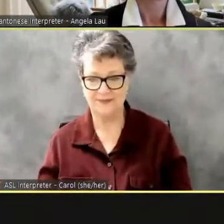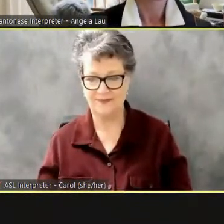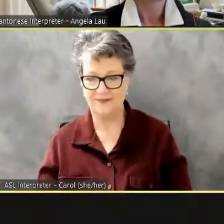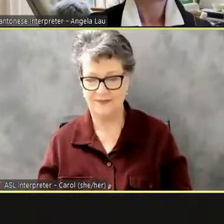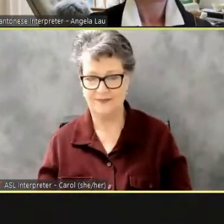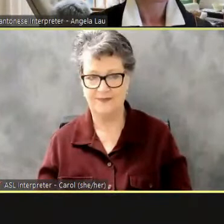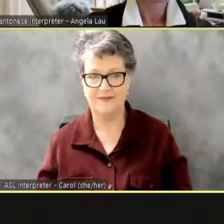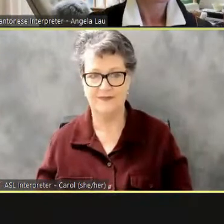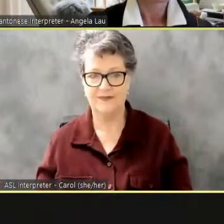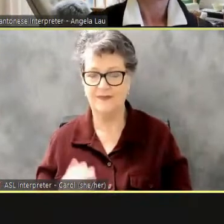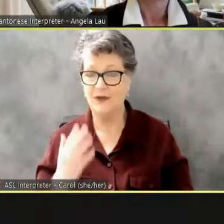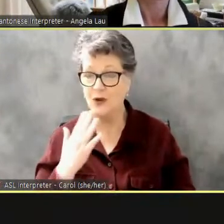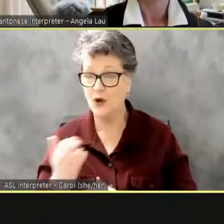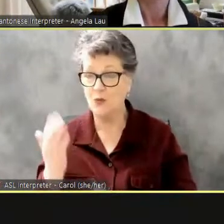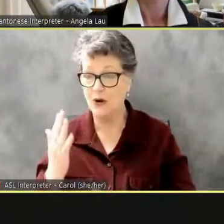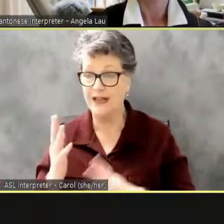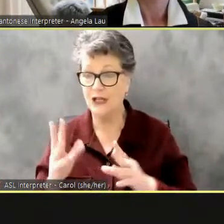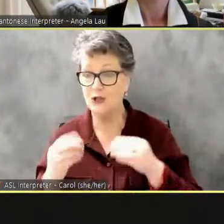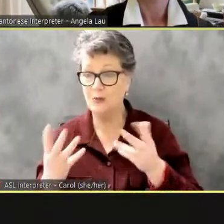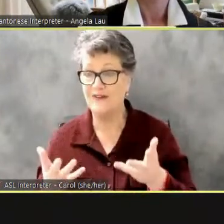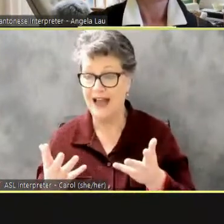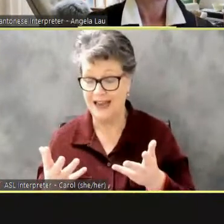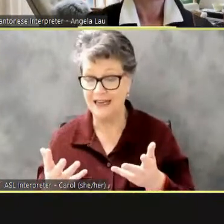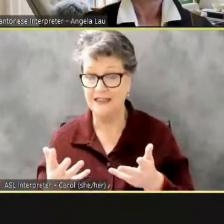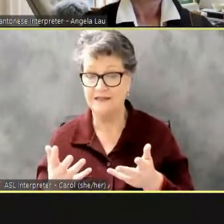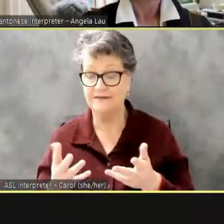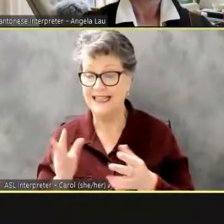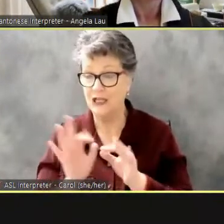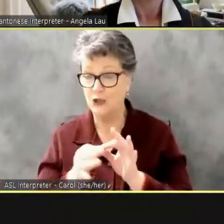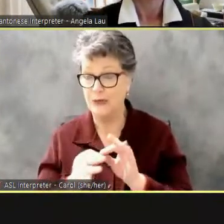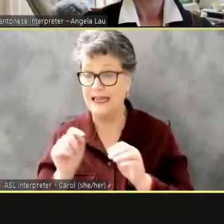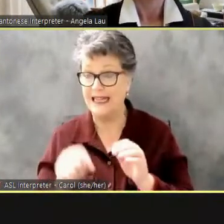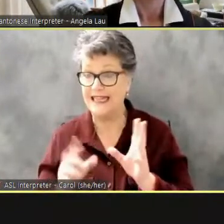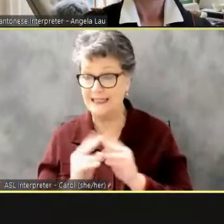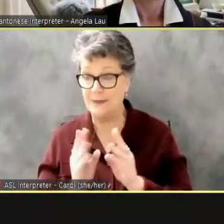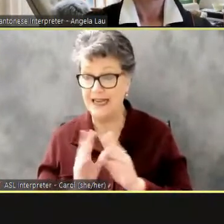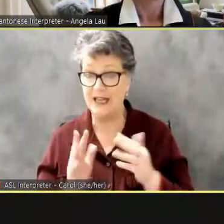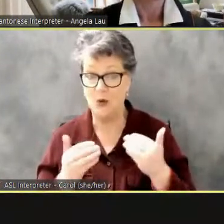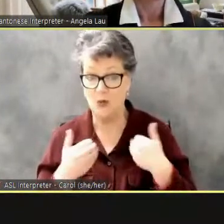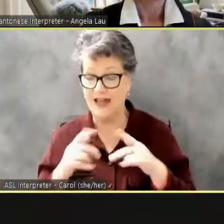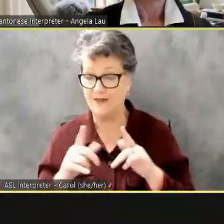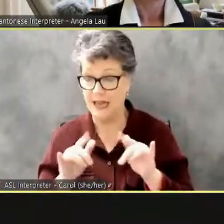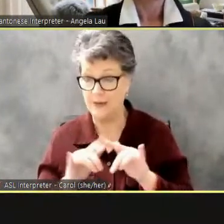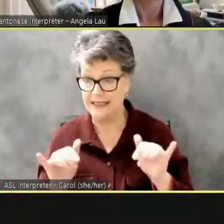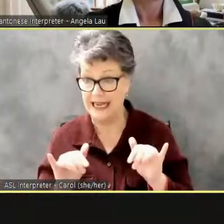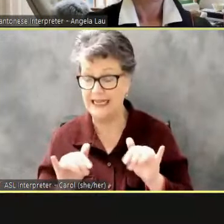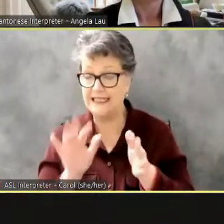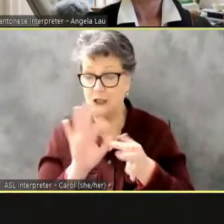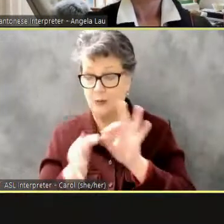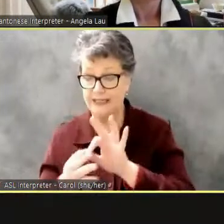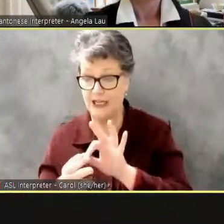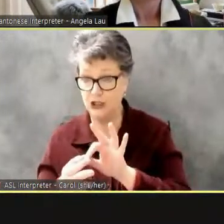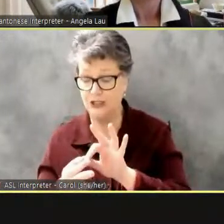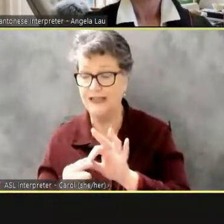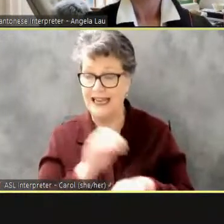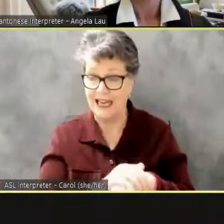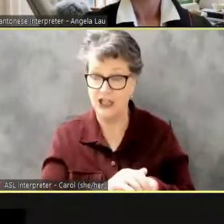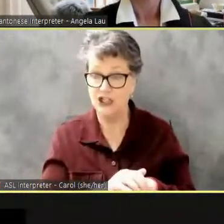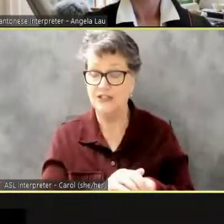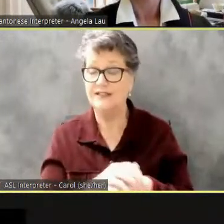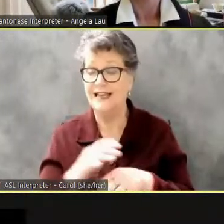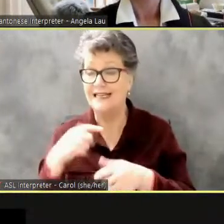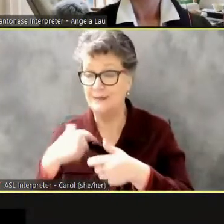Good morning. In order to provide recording in access, progress. This meeting will have simultaneous interpretation in English, Spanish,